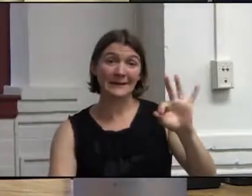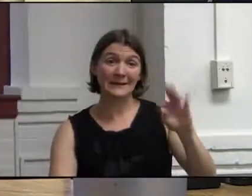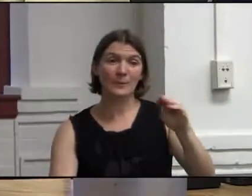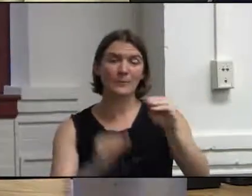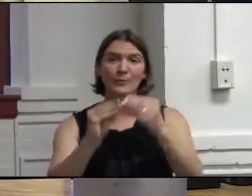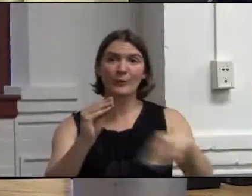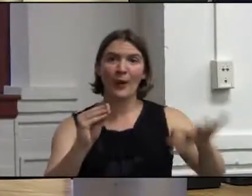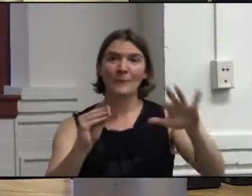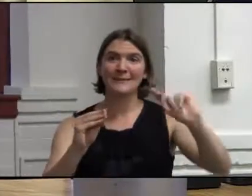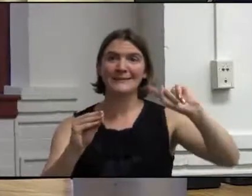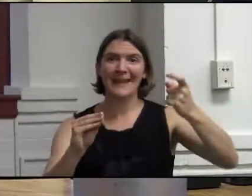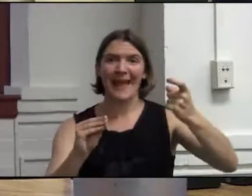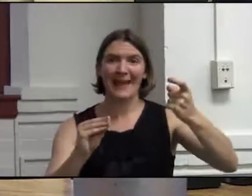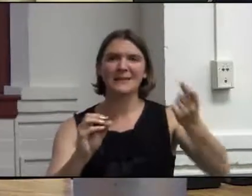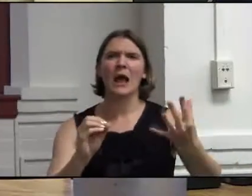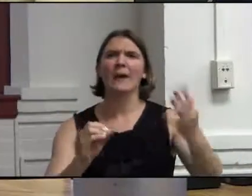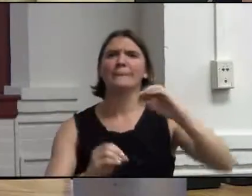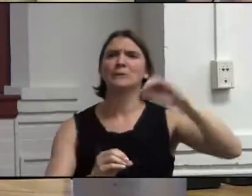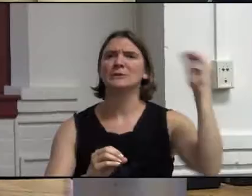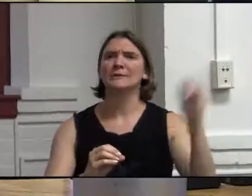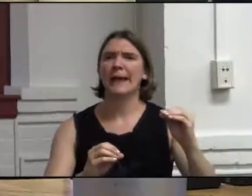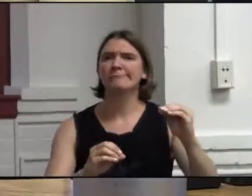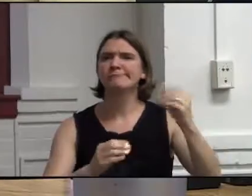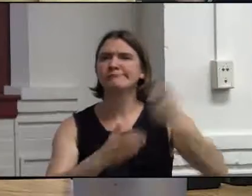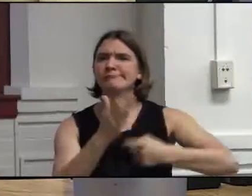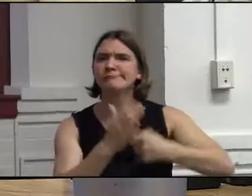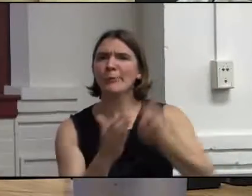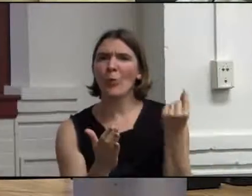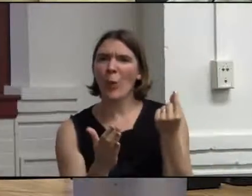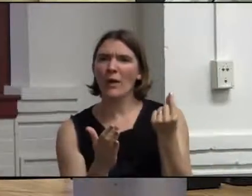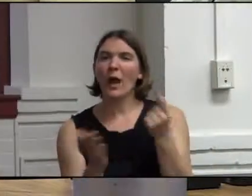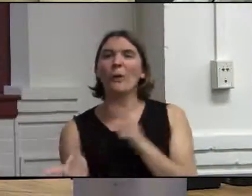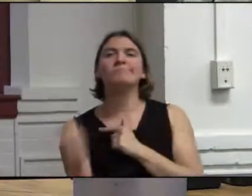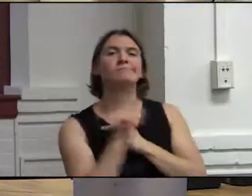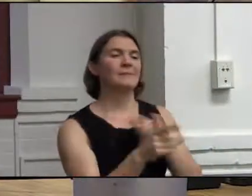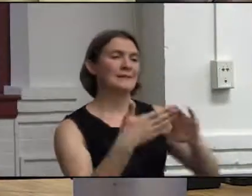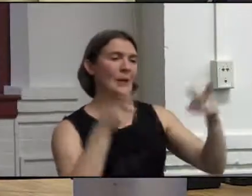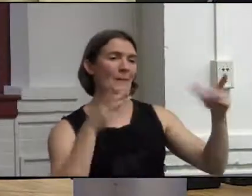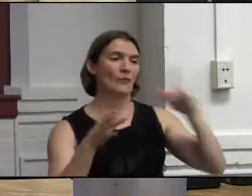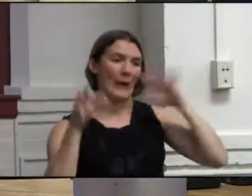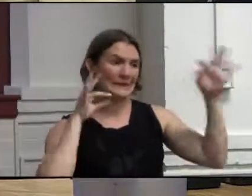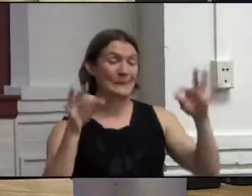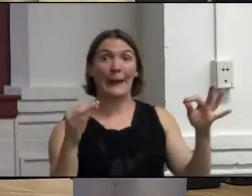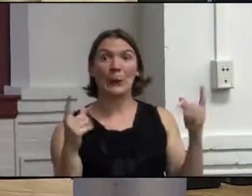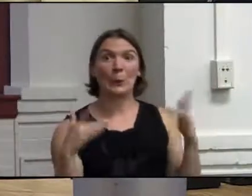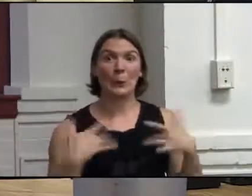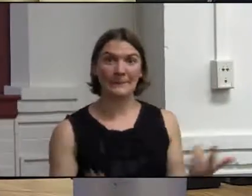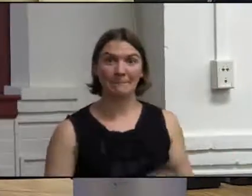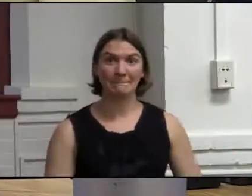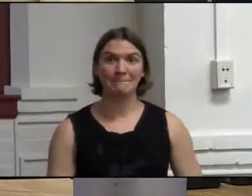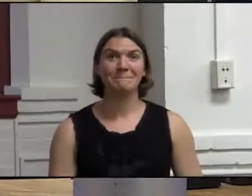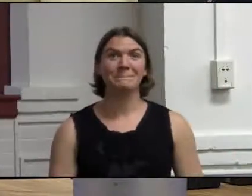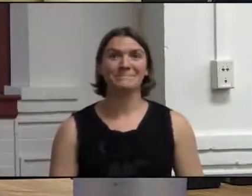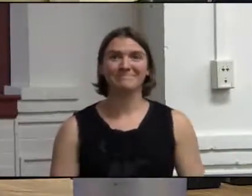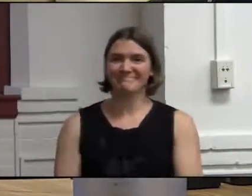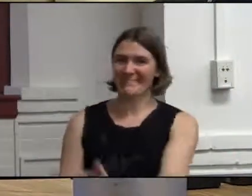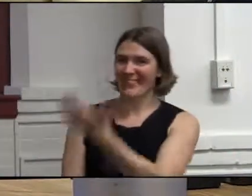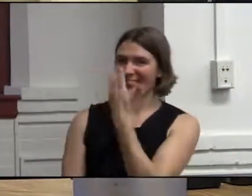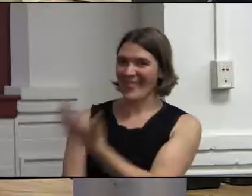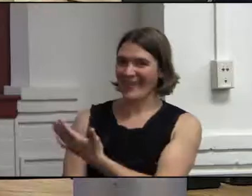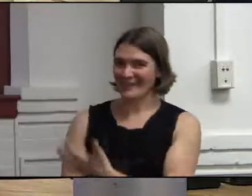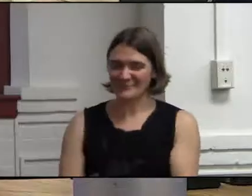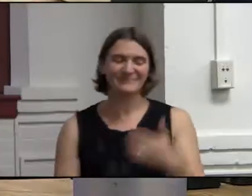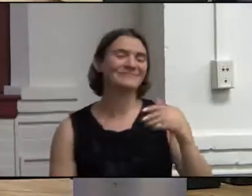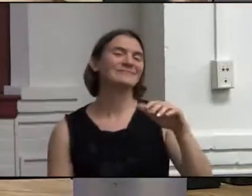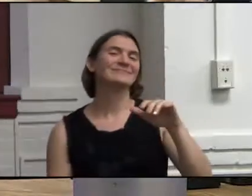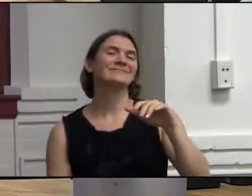property tax rate. And I will turn it over to the town manager to explain what we're doing. Thank you, Kate.